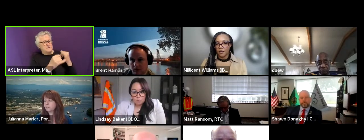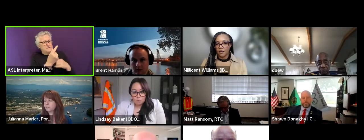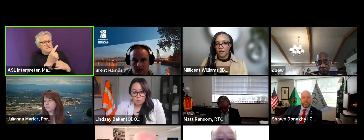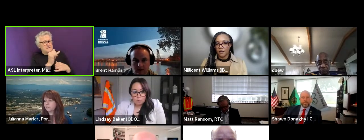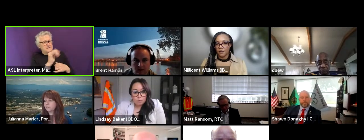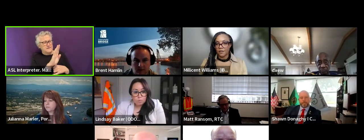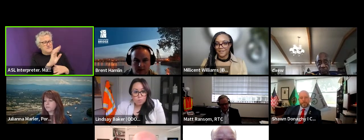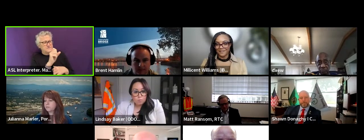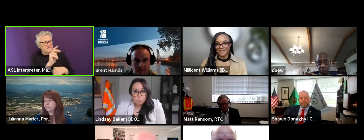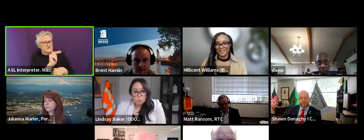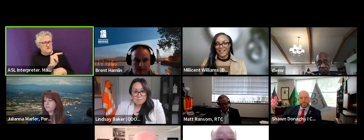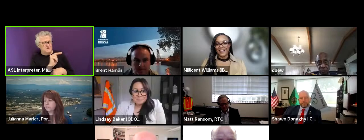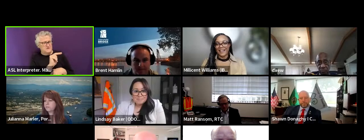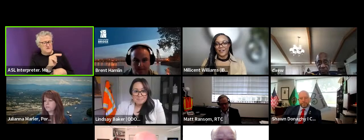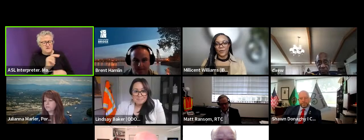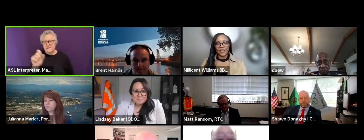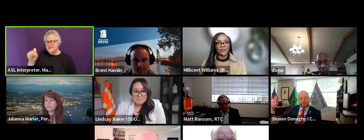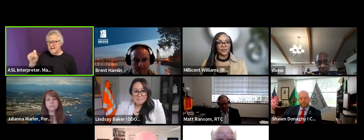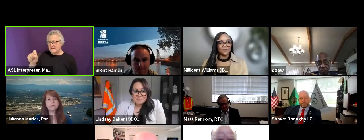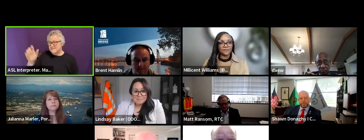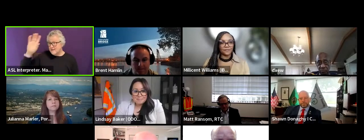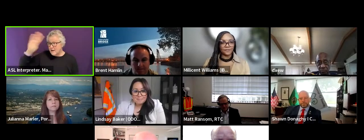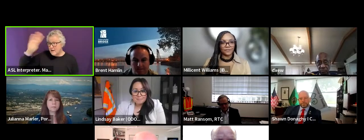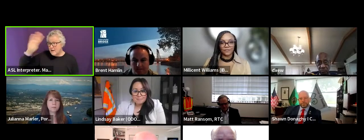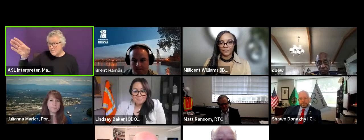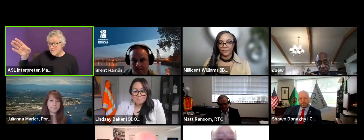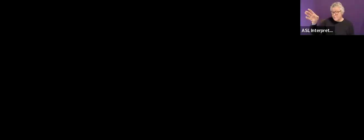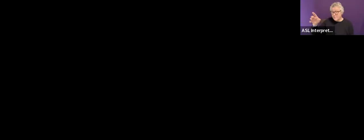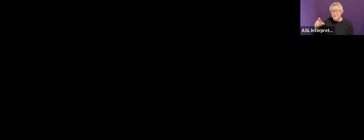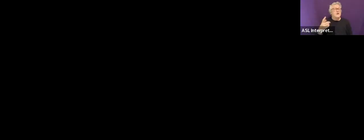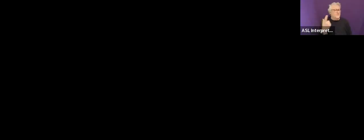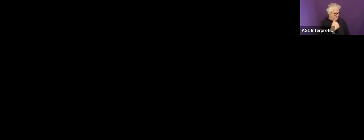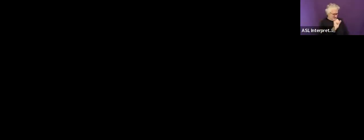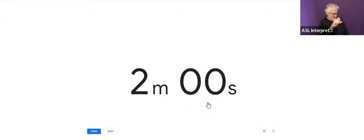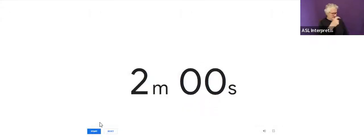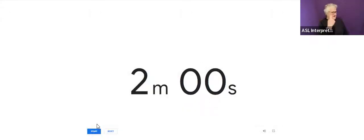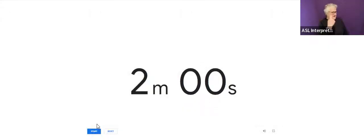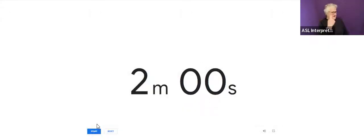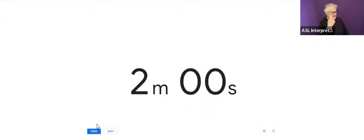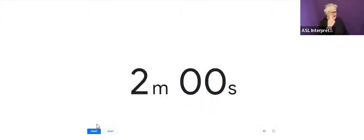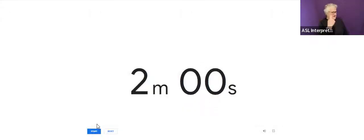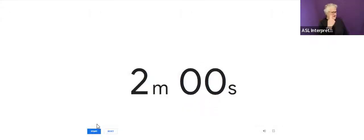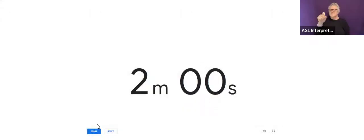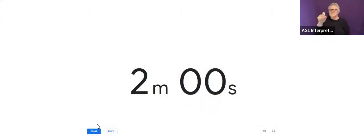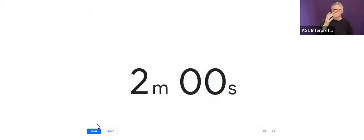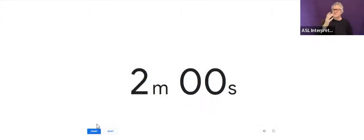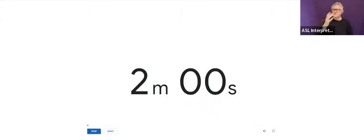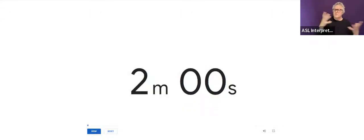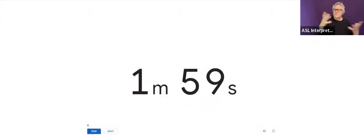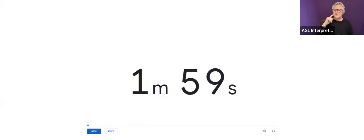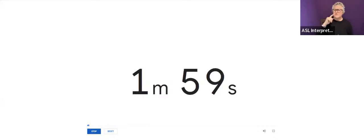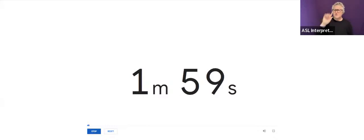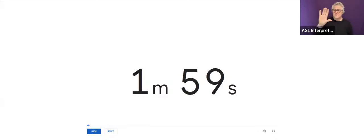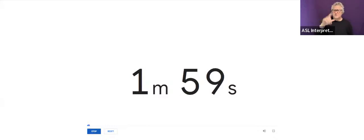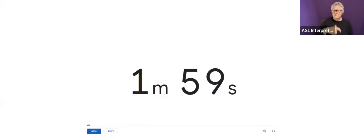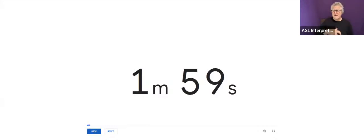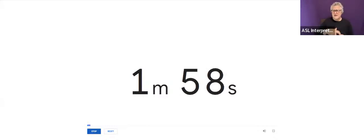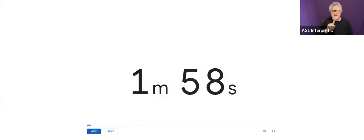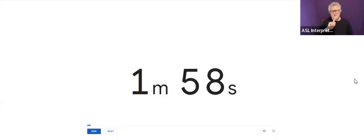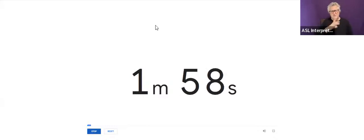Okay, yes. Hello? Hi, Karen, we can hear you. Okay, great. Thank you so much for your time, and I really appreciated